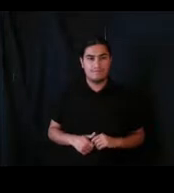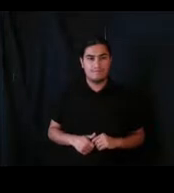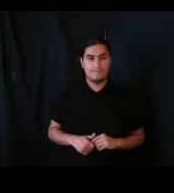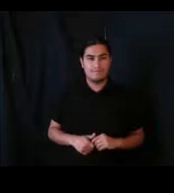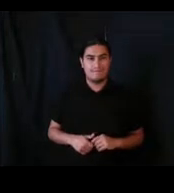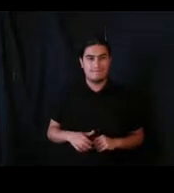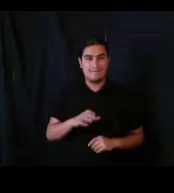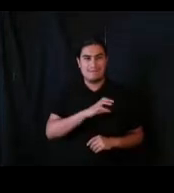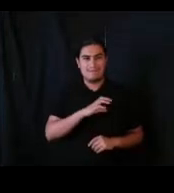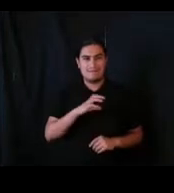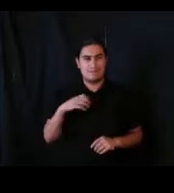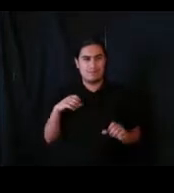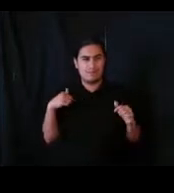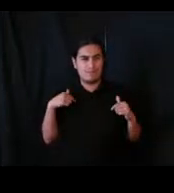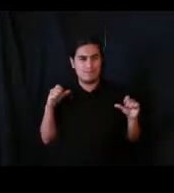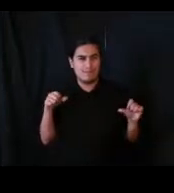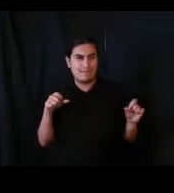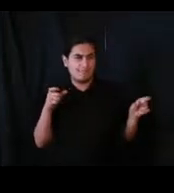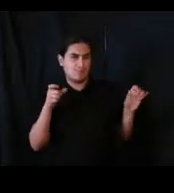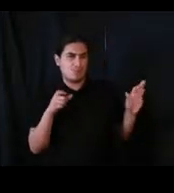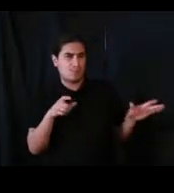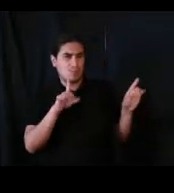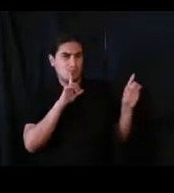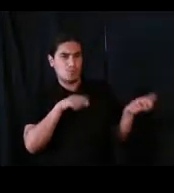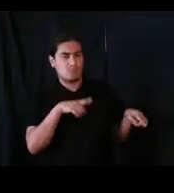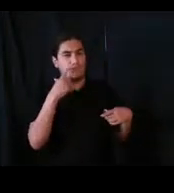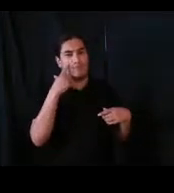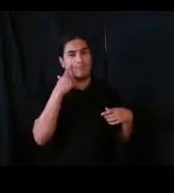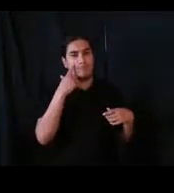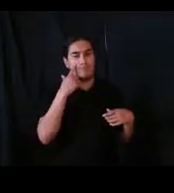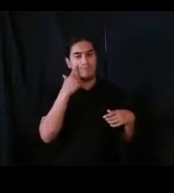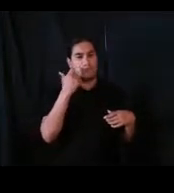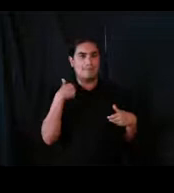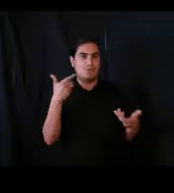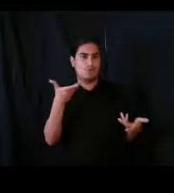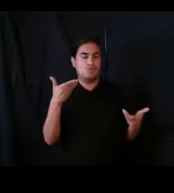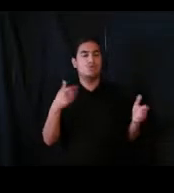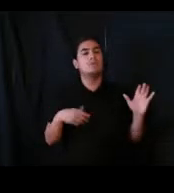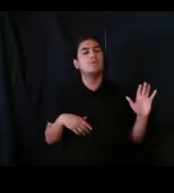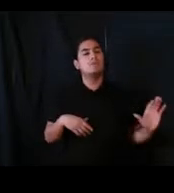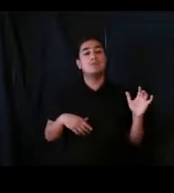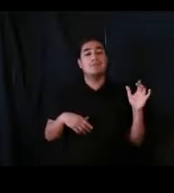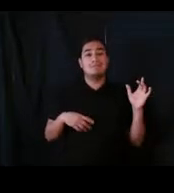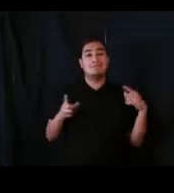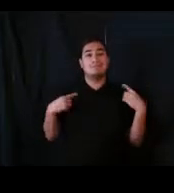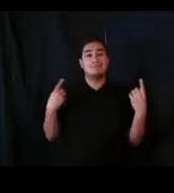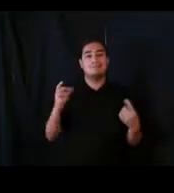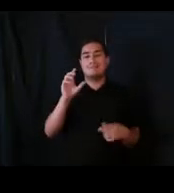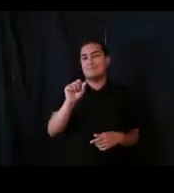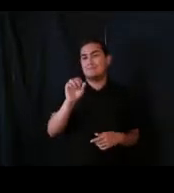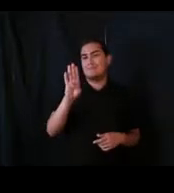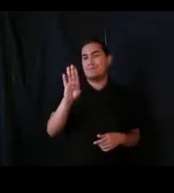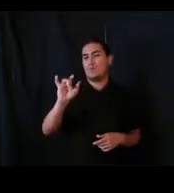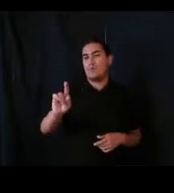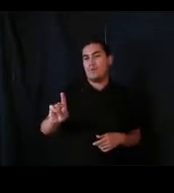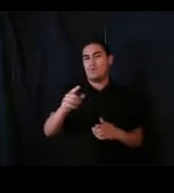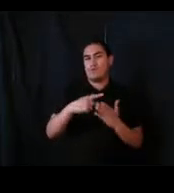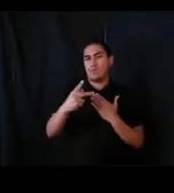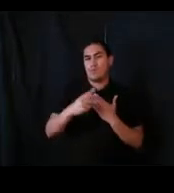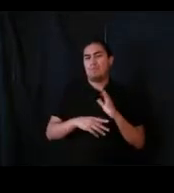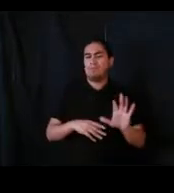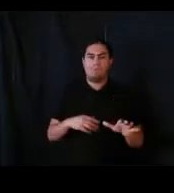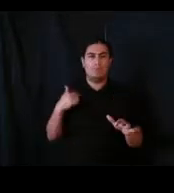commissioner i can i can handle that question since uh i'm over here since all of our sb1 program yeah yeah we're